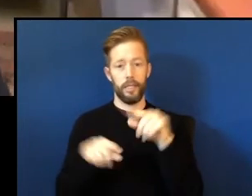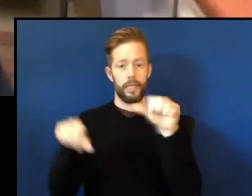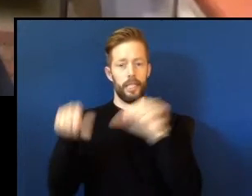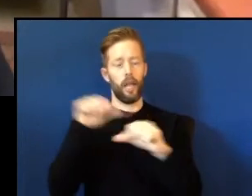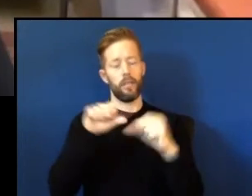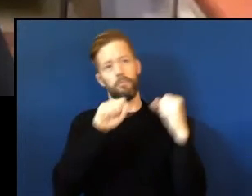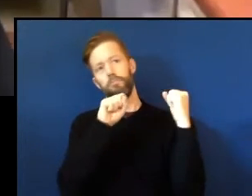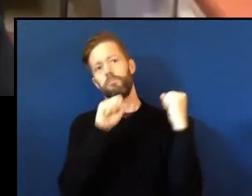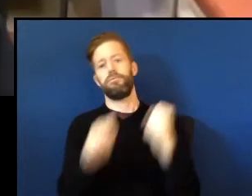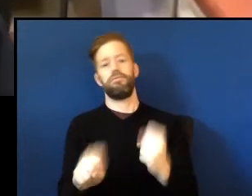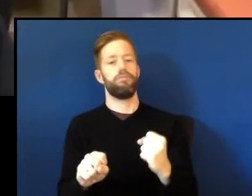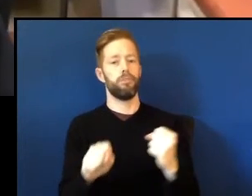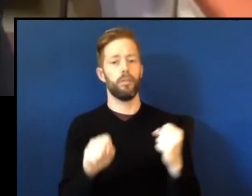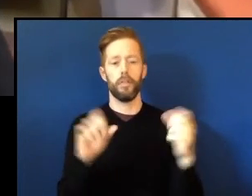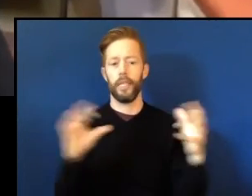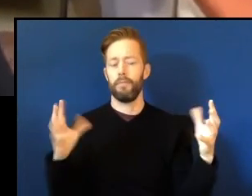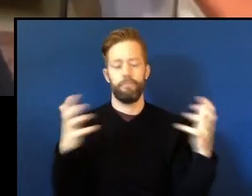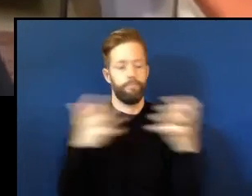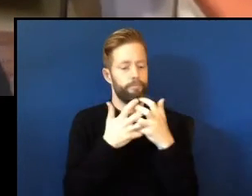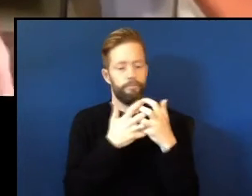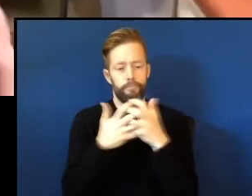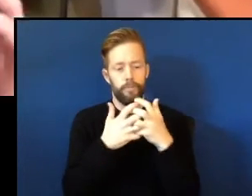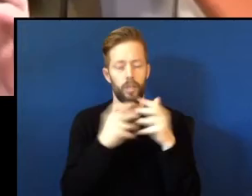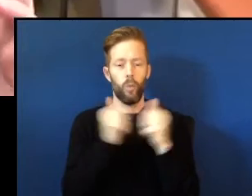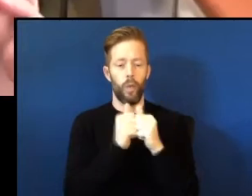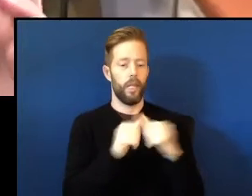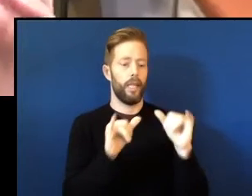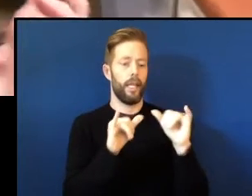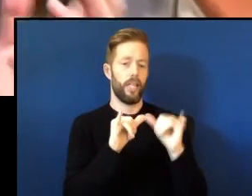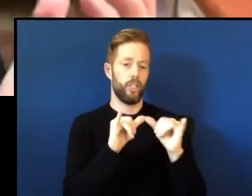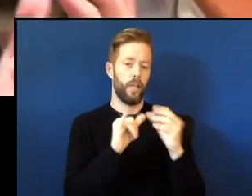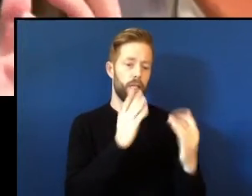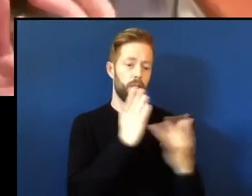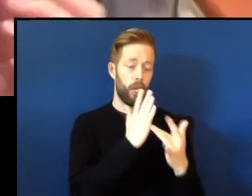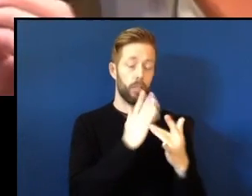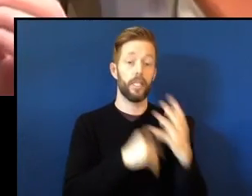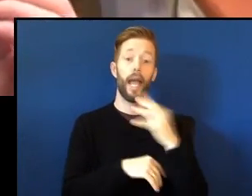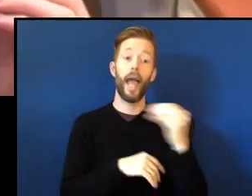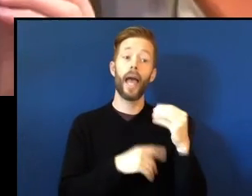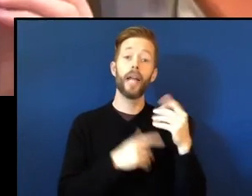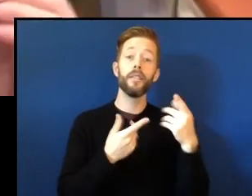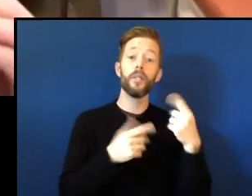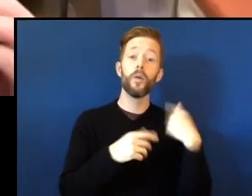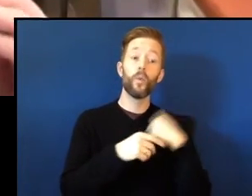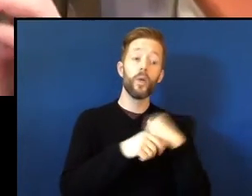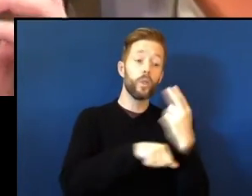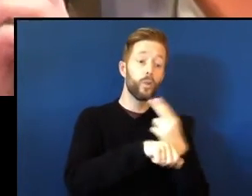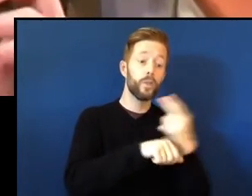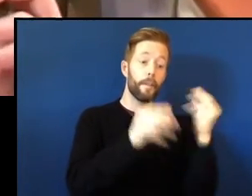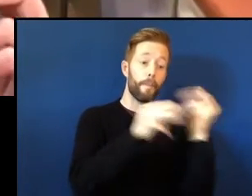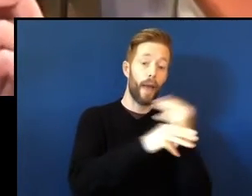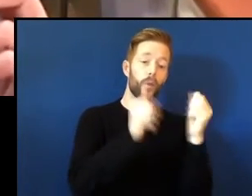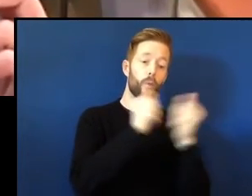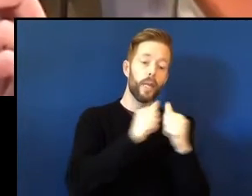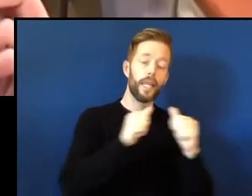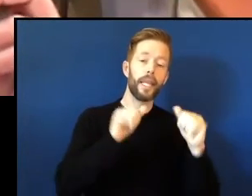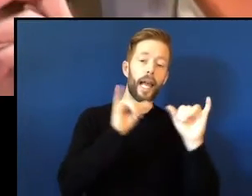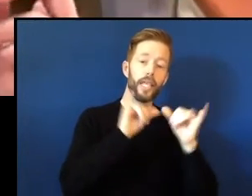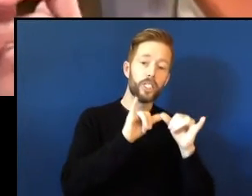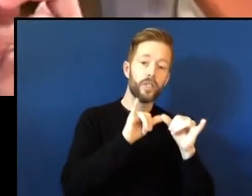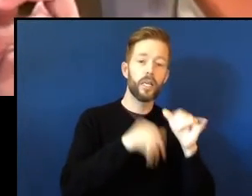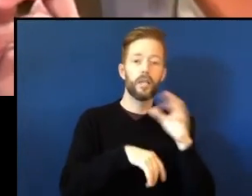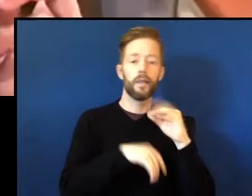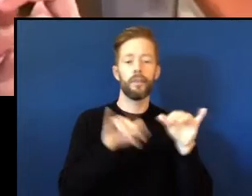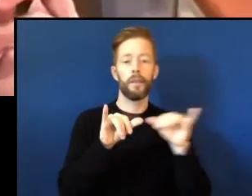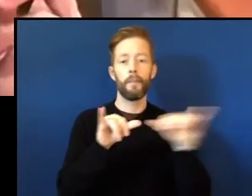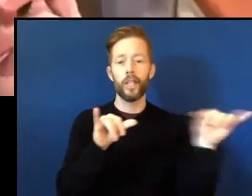deeply connected to engineering and technology, right? And then we use mathematics when we do engineering, when we're doing